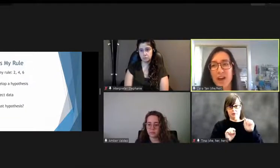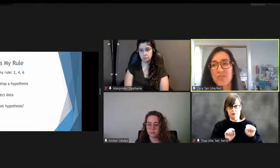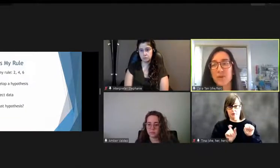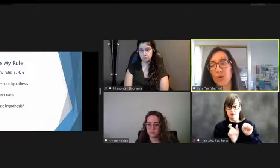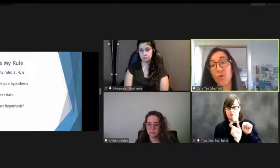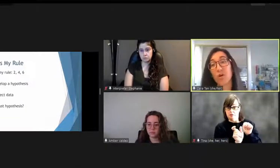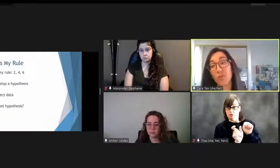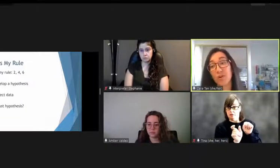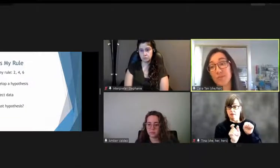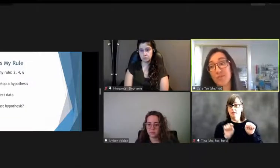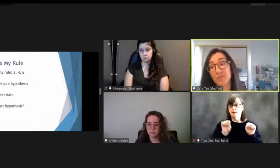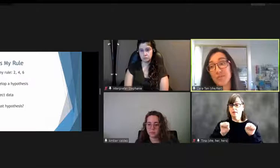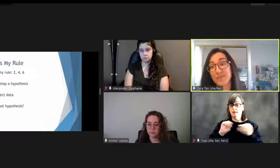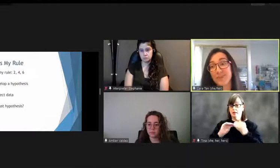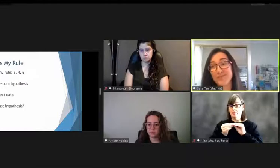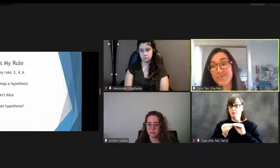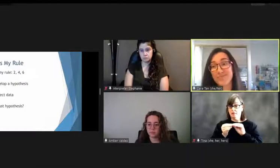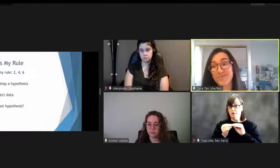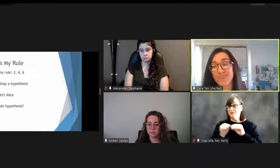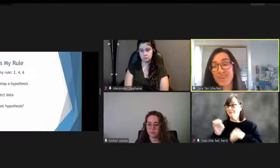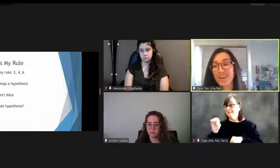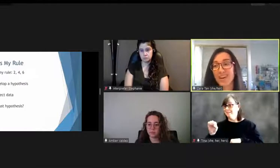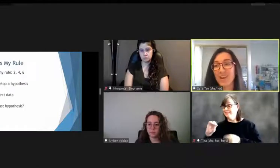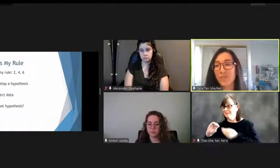that they have to be whole numbers, right?